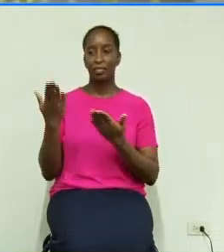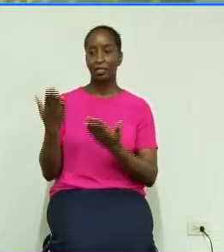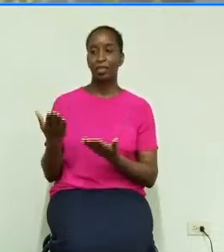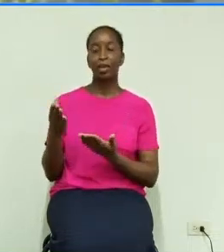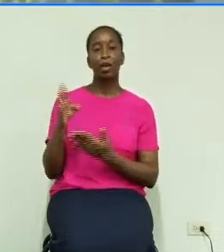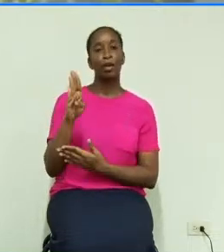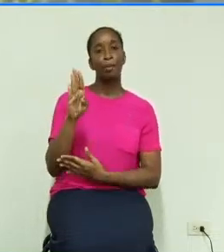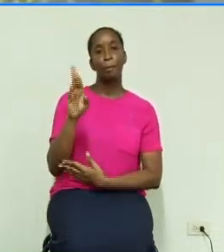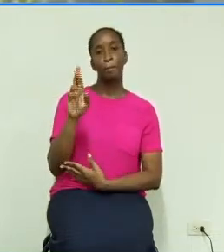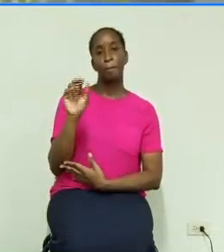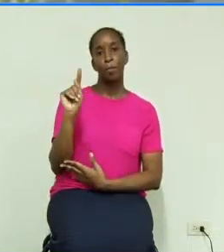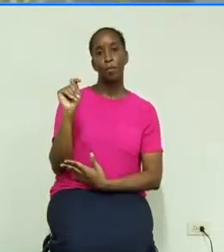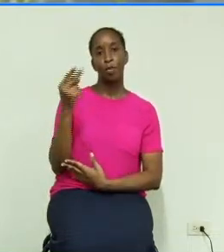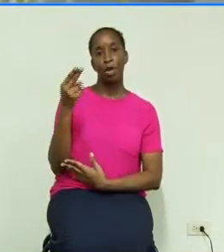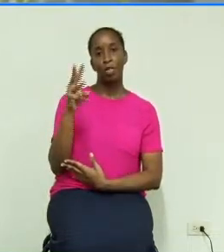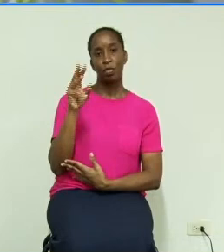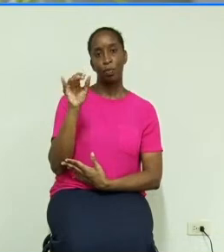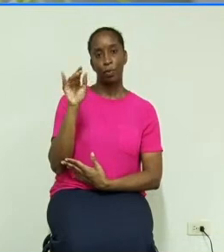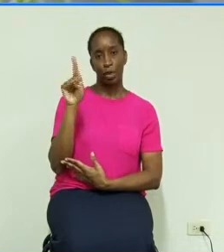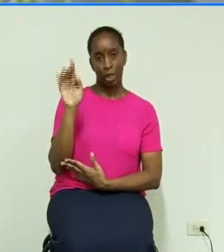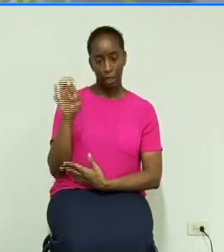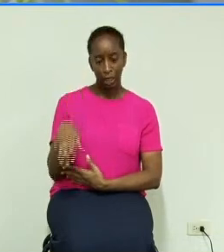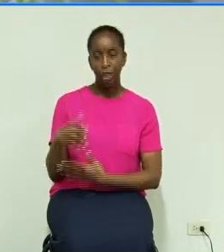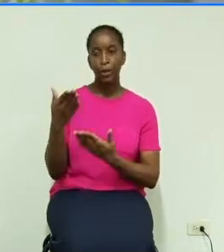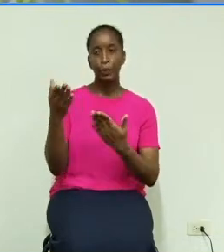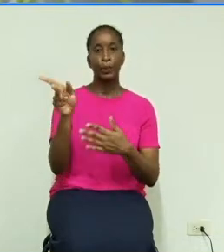for being here, the former Senator Eiffel,